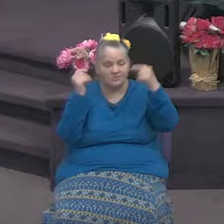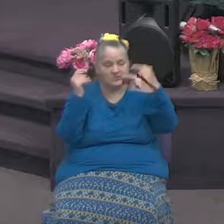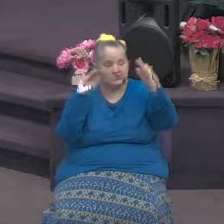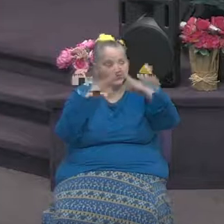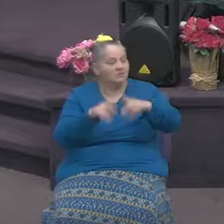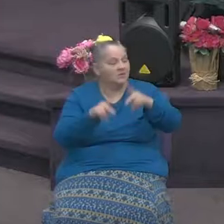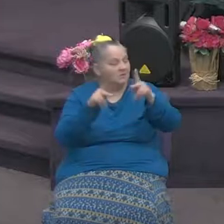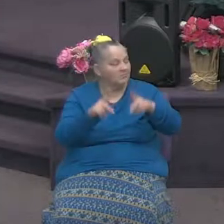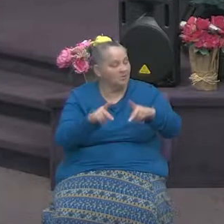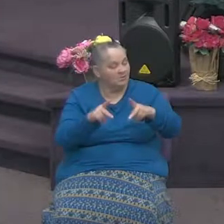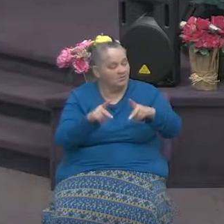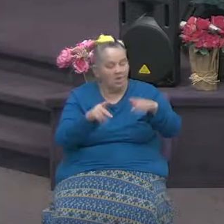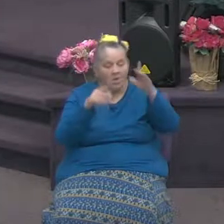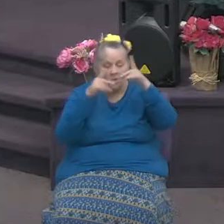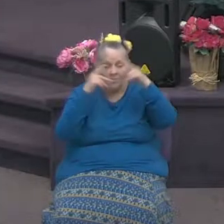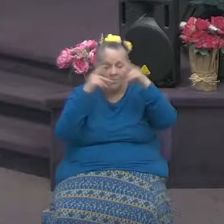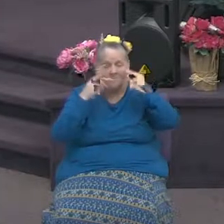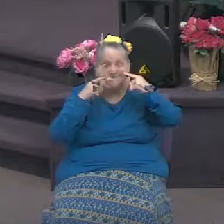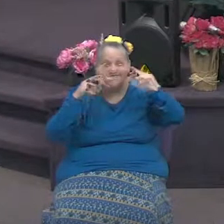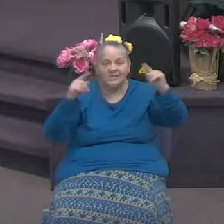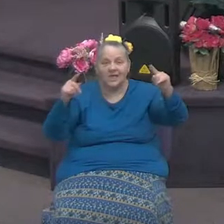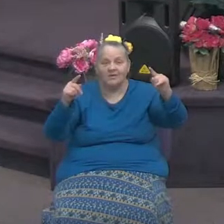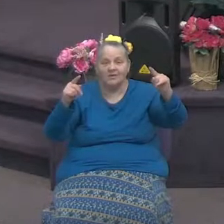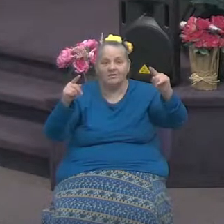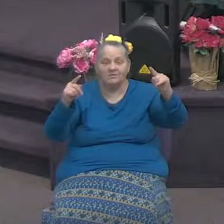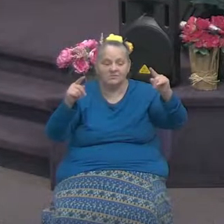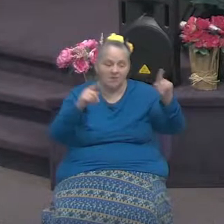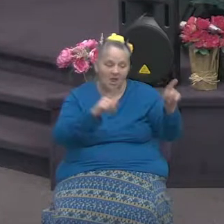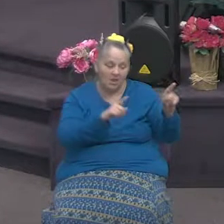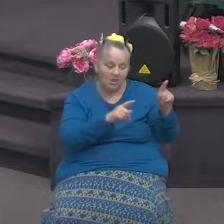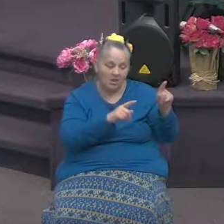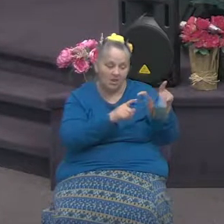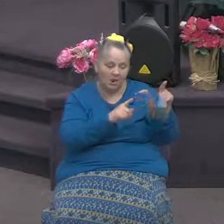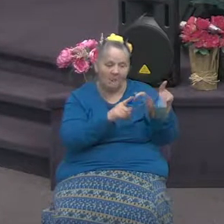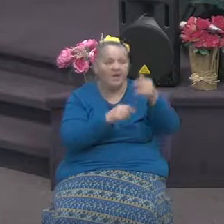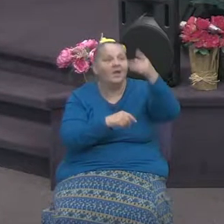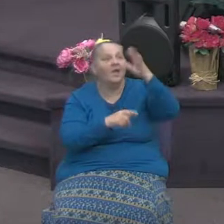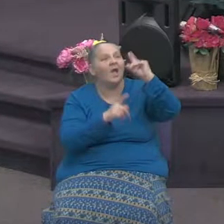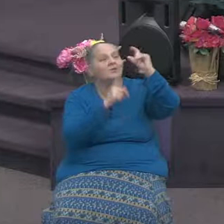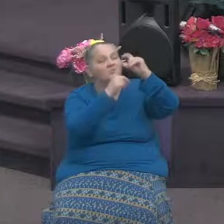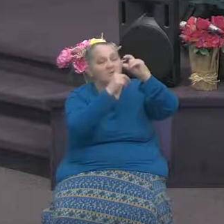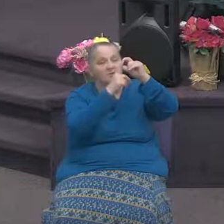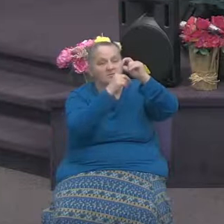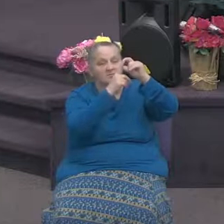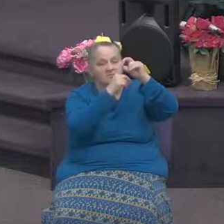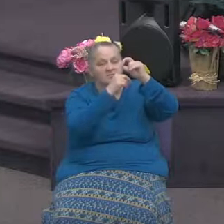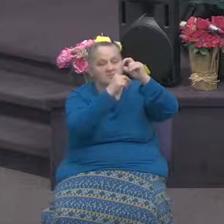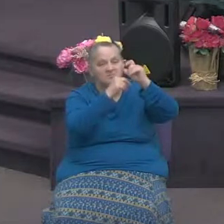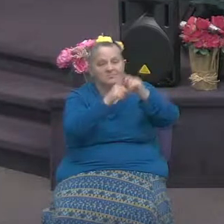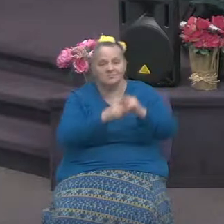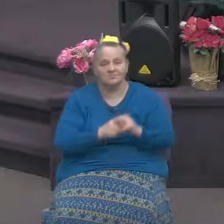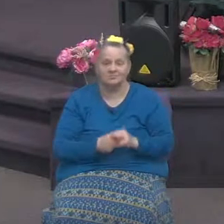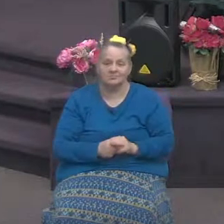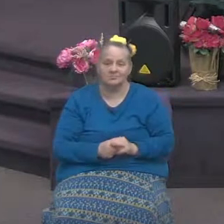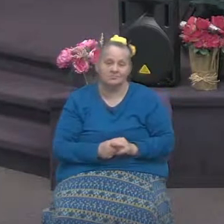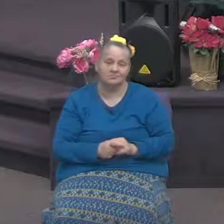the people, Moses is declaring, not his word, God's word.